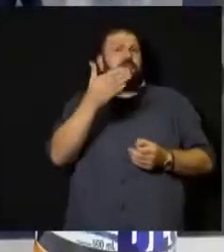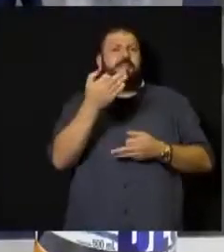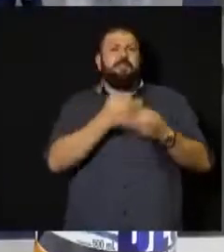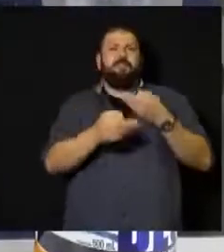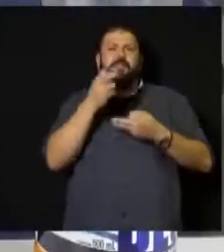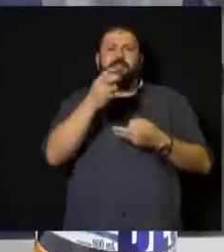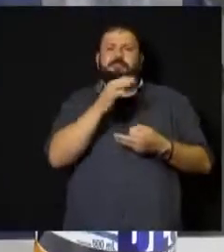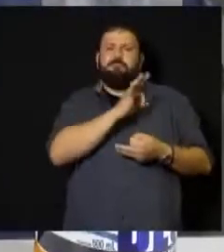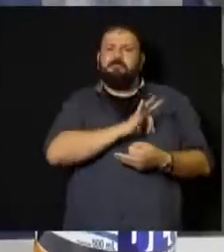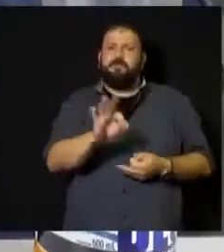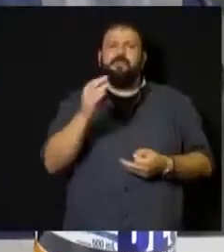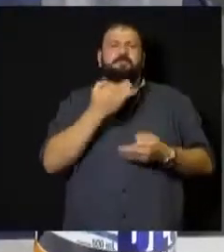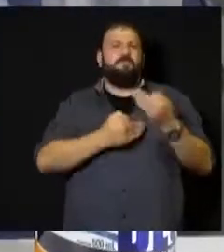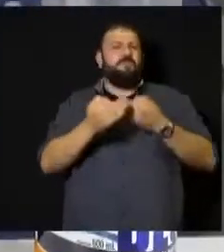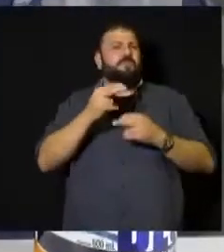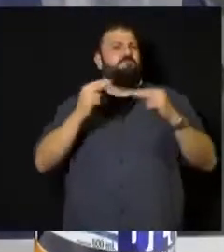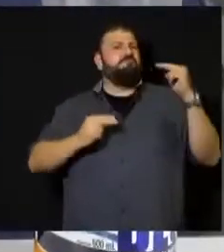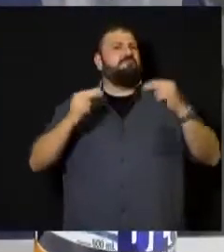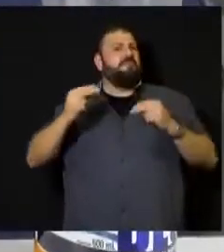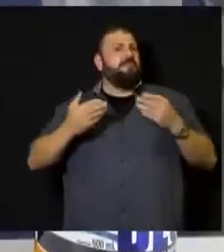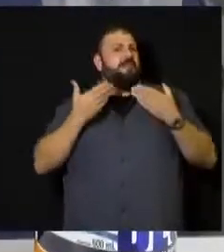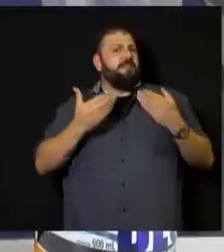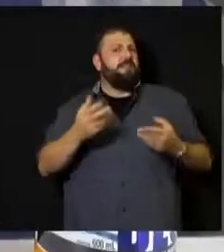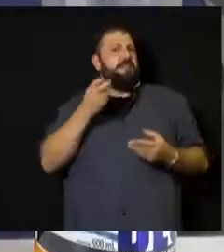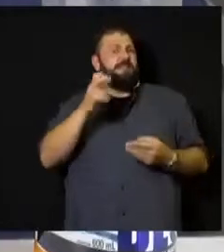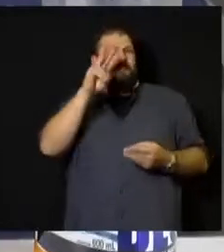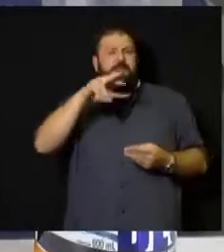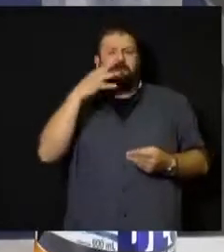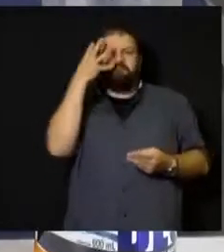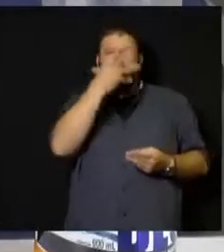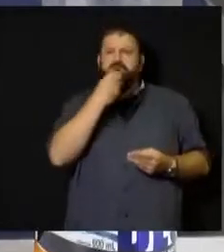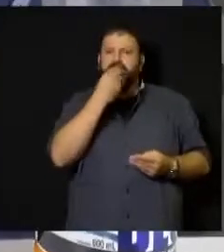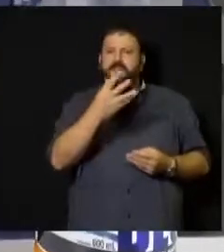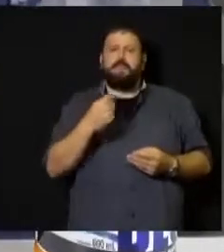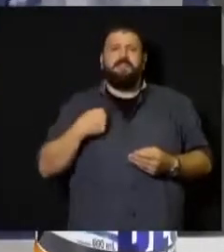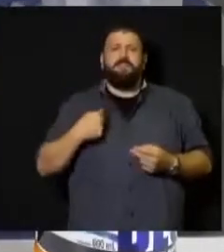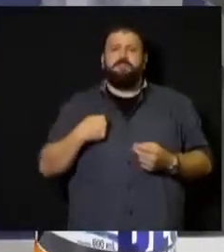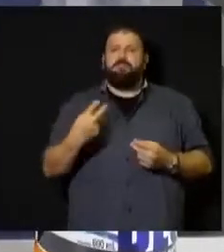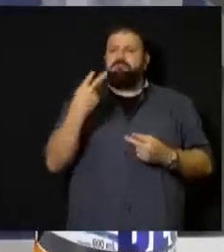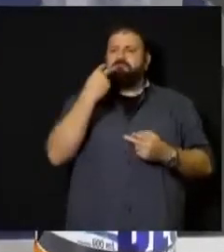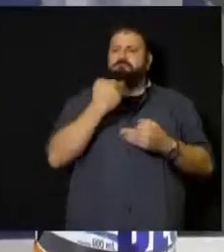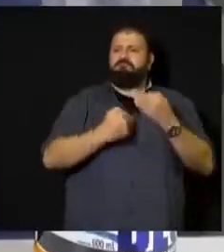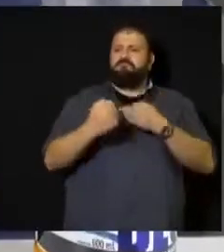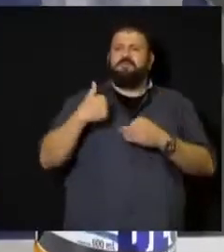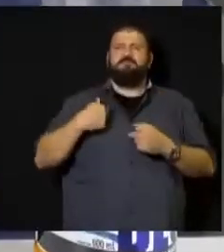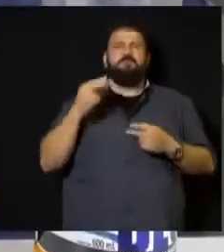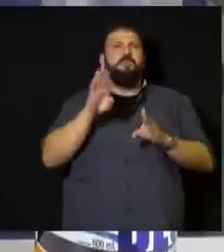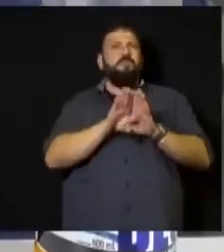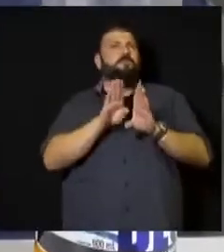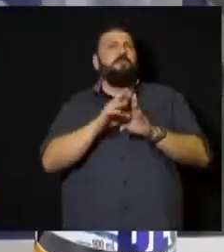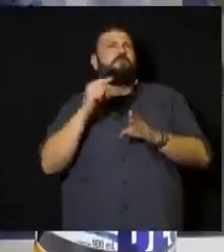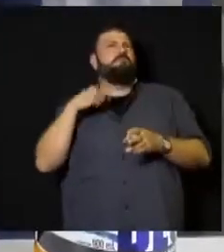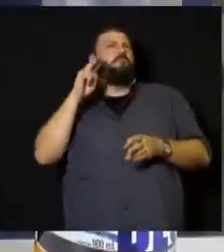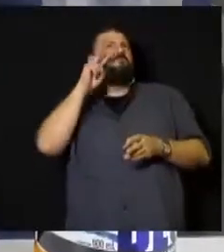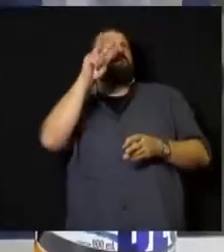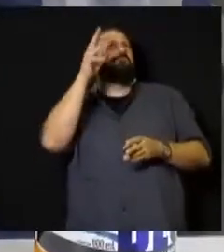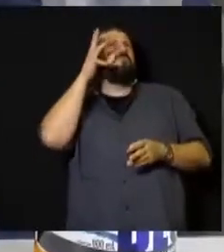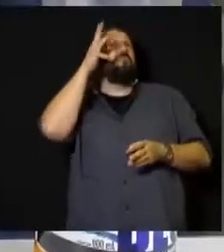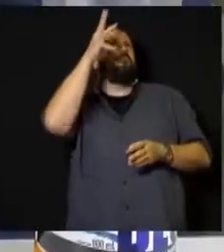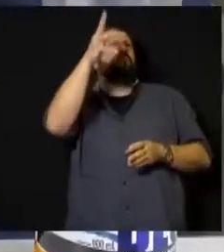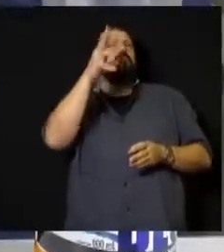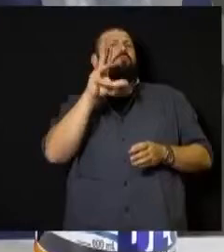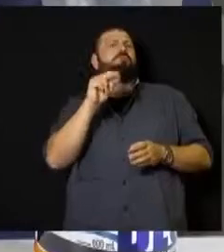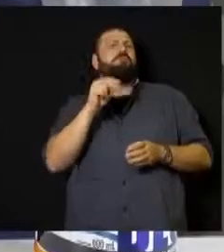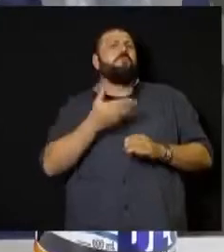virtual part, we have been able to expand internationally. So this is going to be wonderful. I see myself in a not very